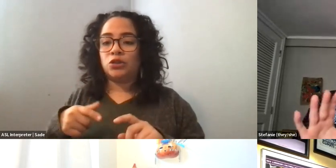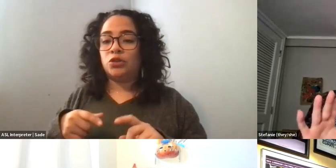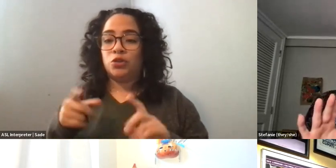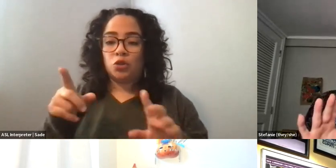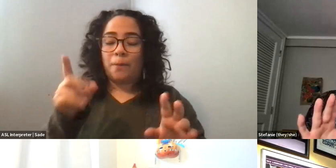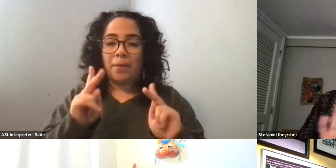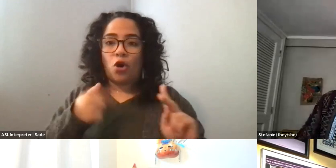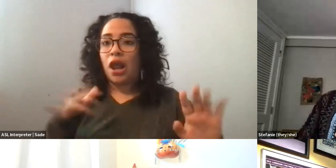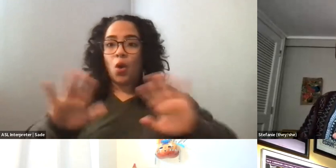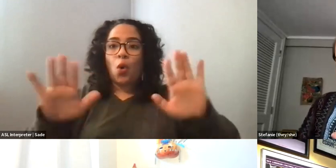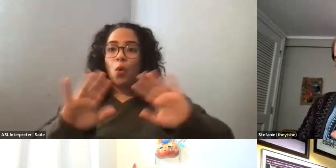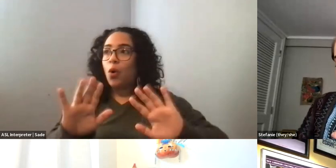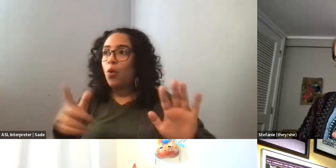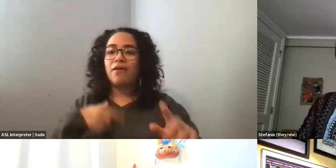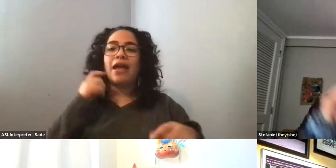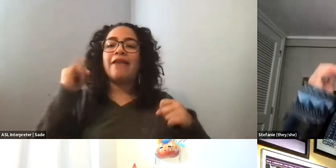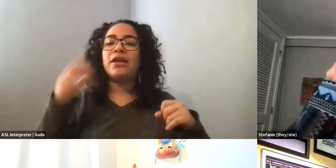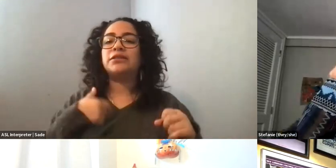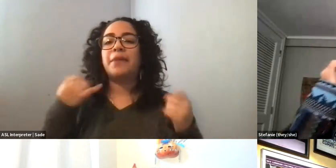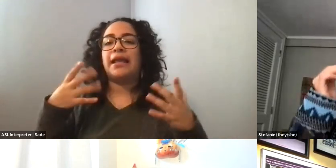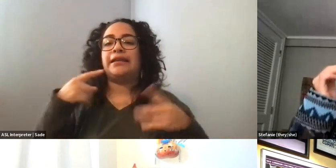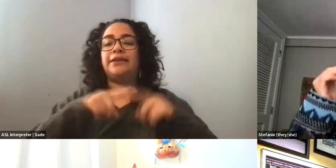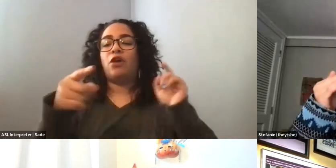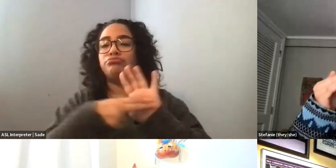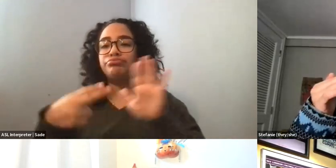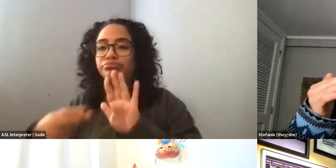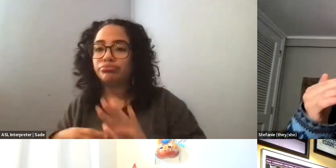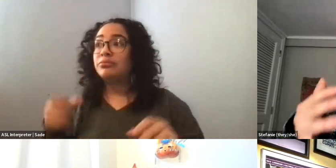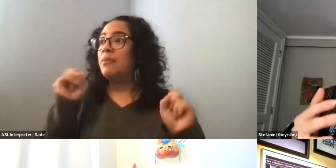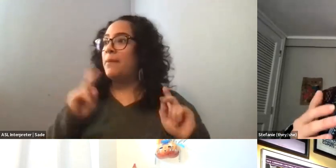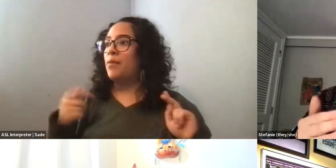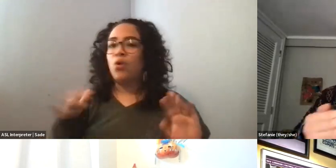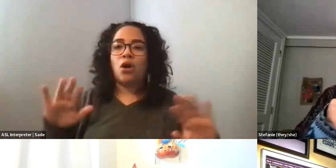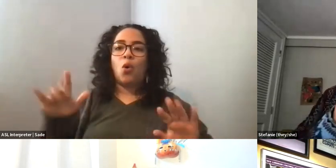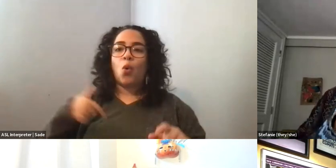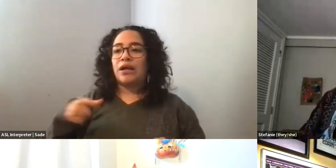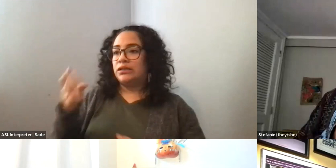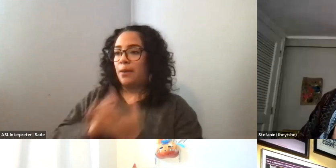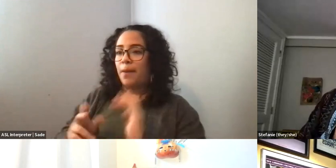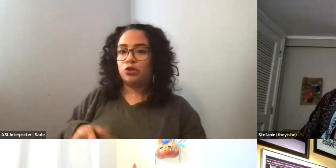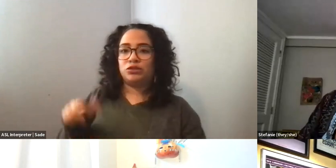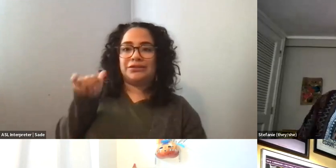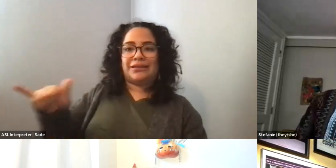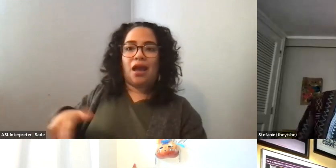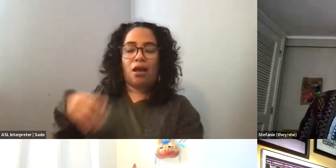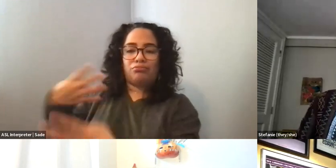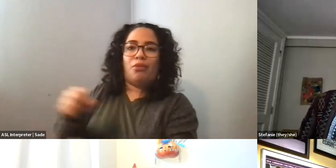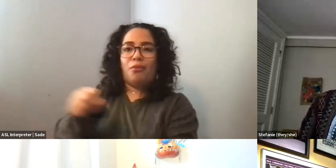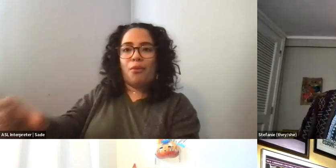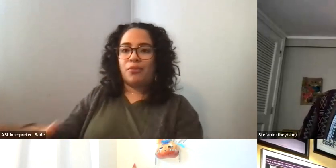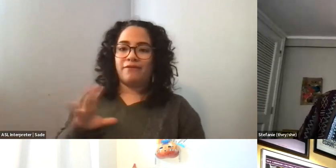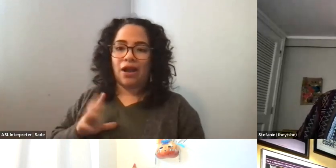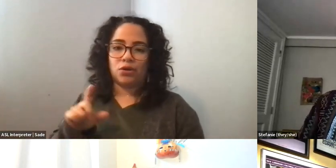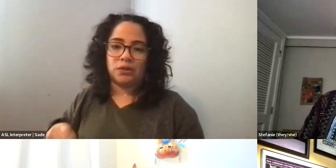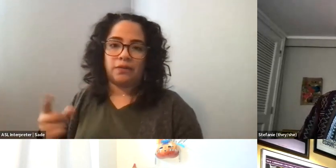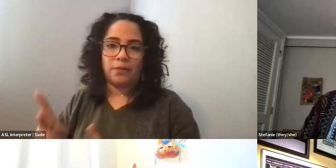know, lack insight and things. So I think that it's like, we make progress in certain areas and then we go way